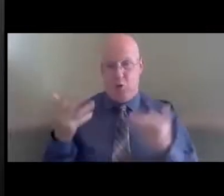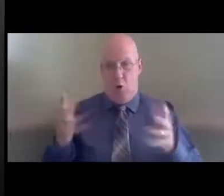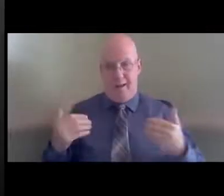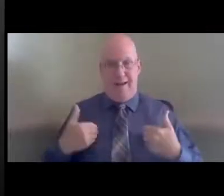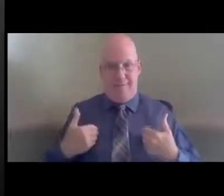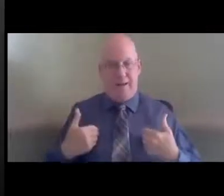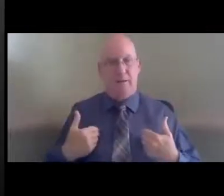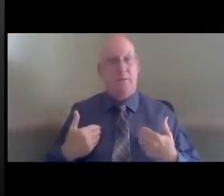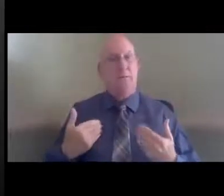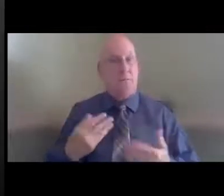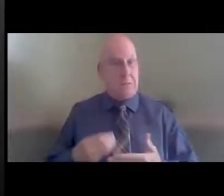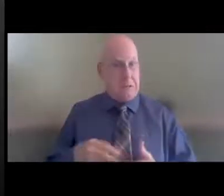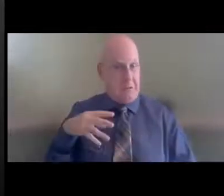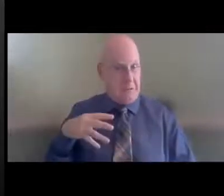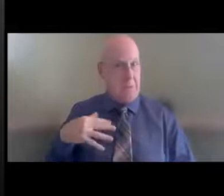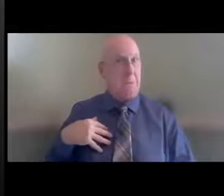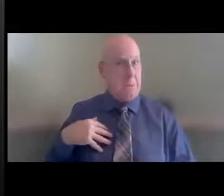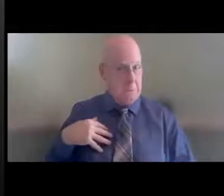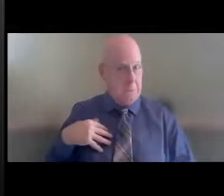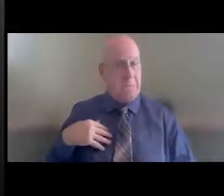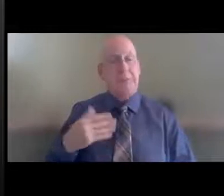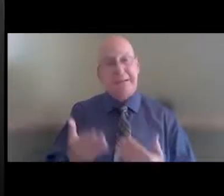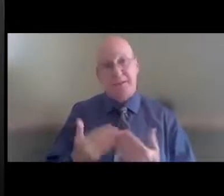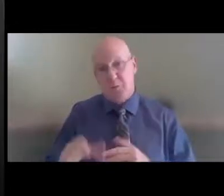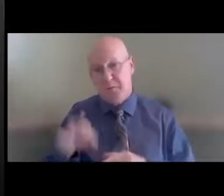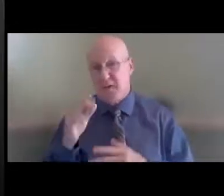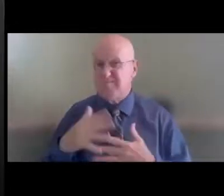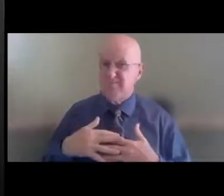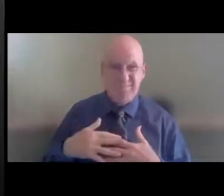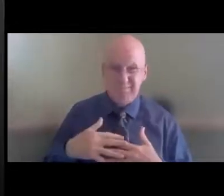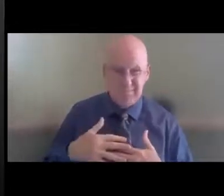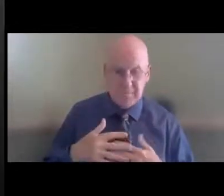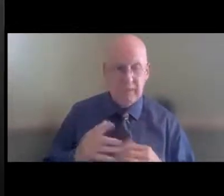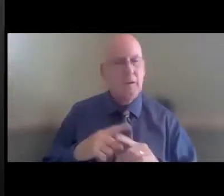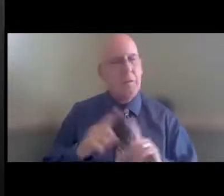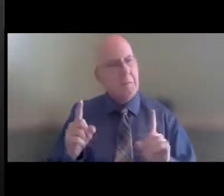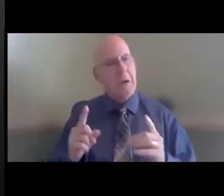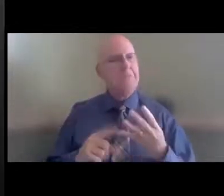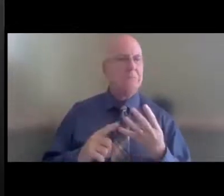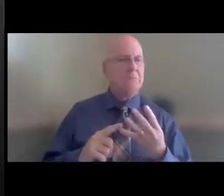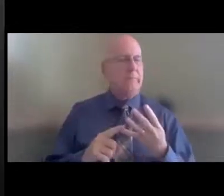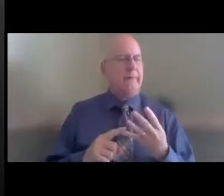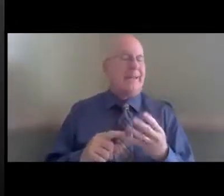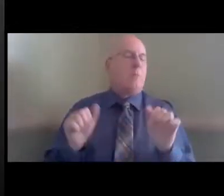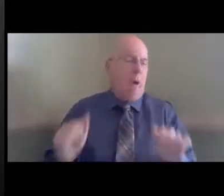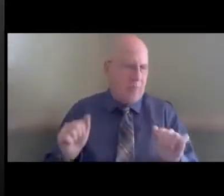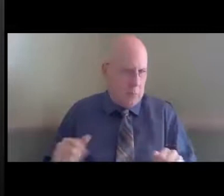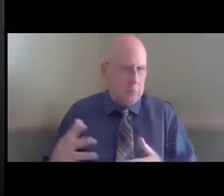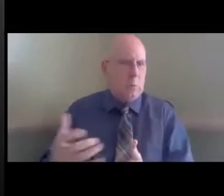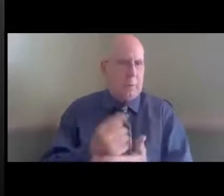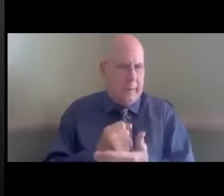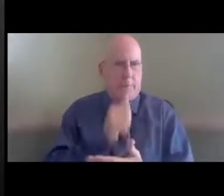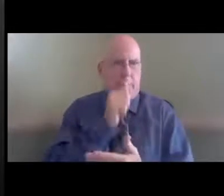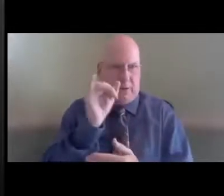be expensive and it may not be easy to find, but there technically is a resource out there.